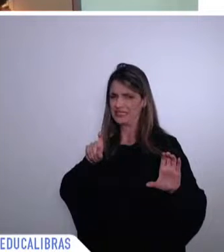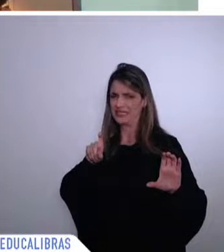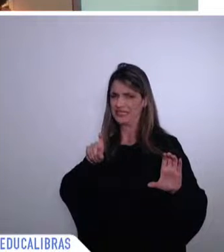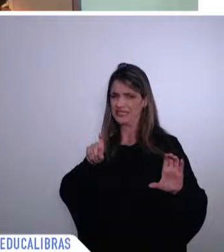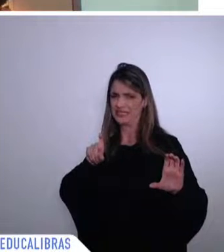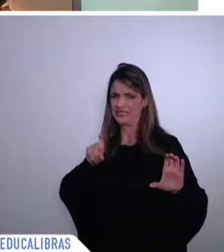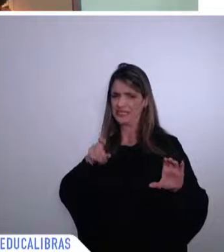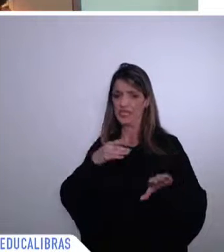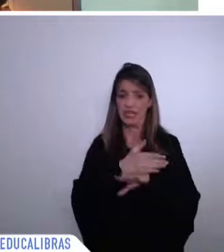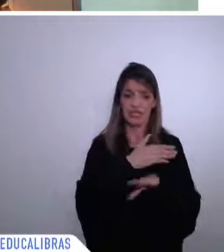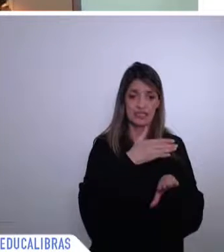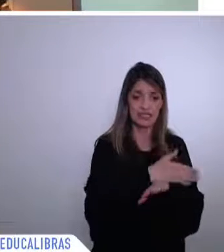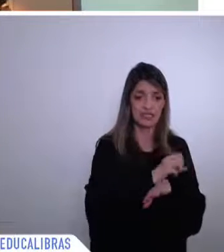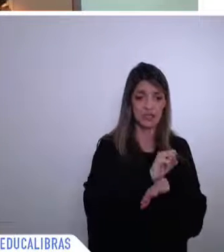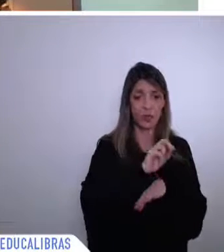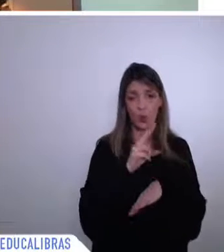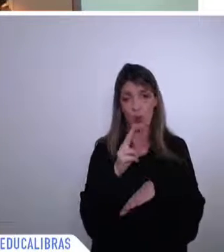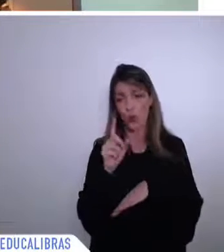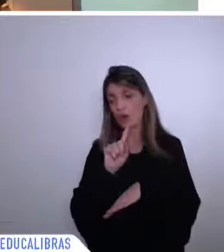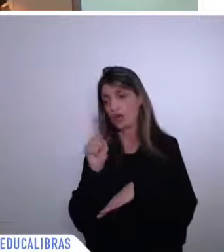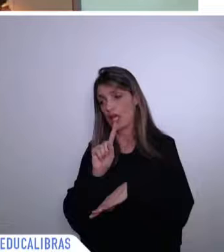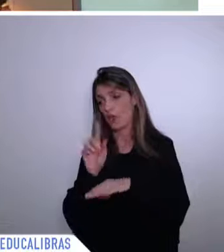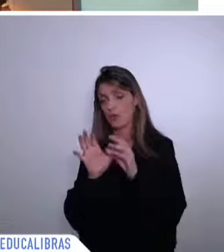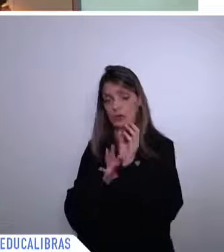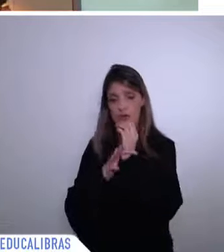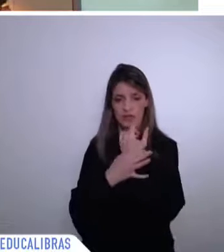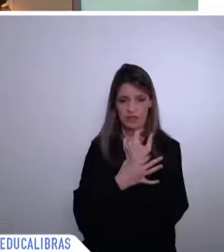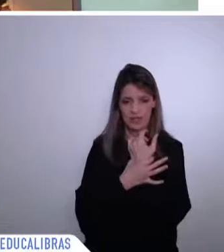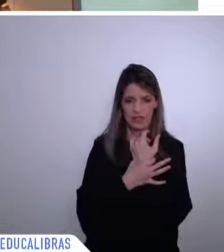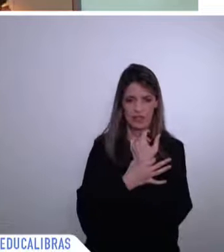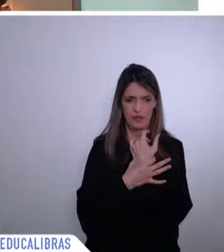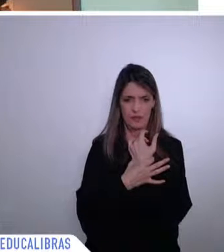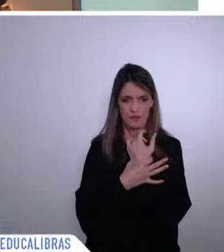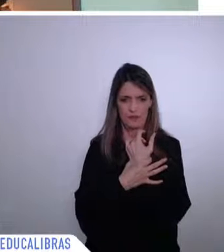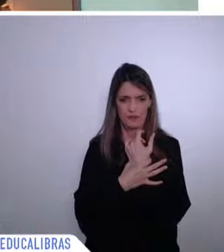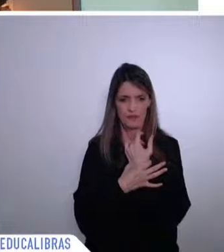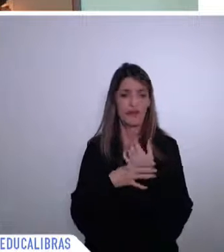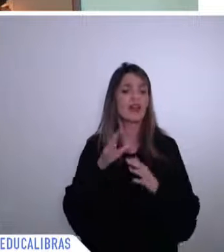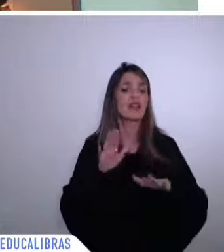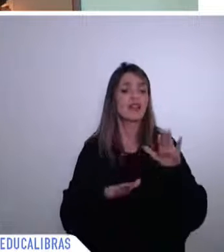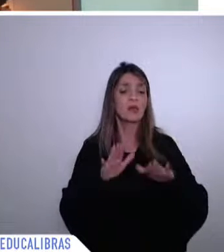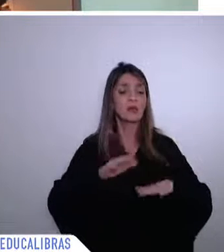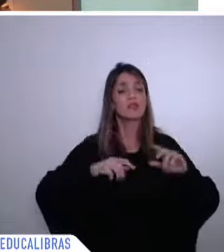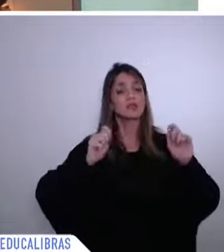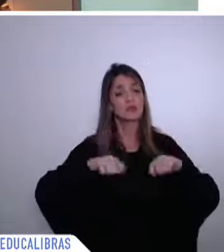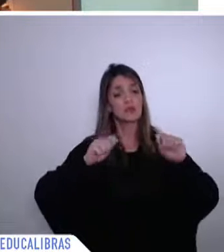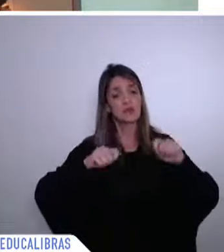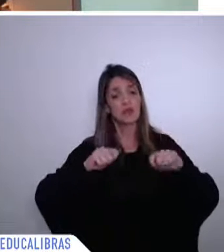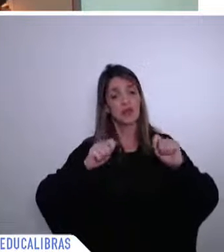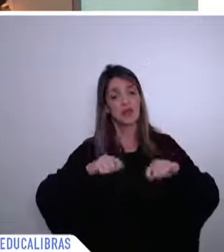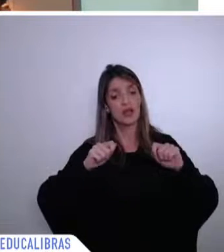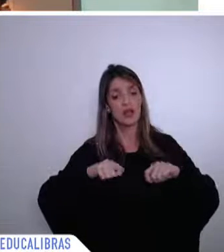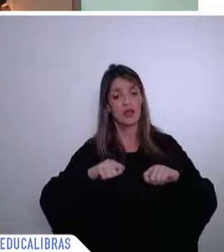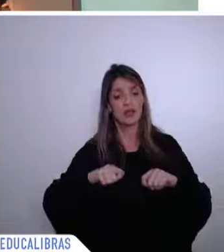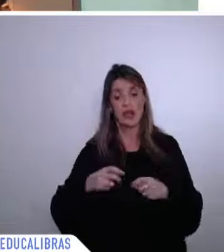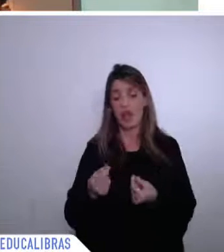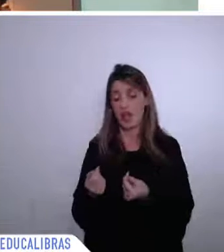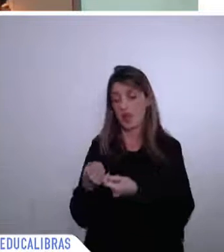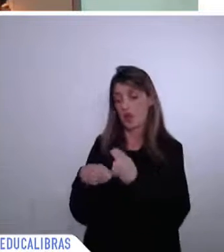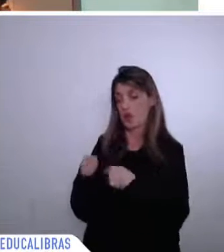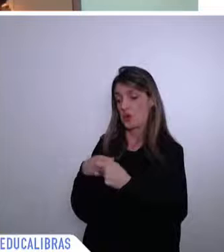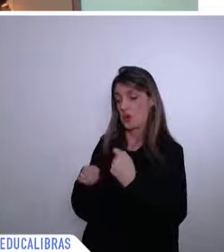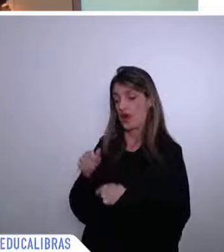that generate dependency and force the lack of protection, and they modulate the